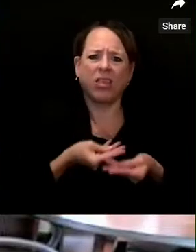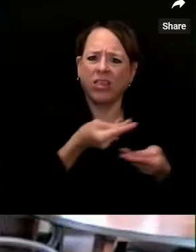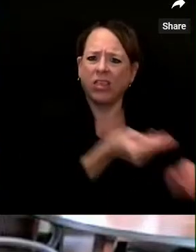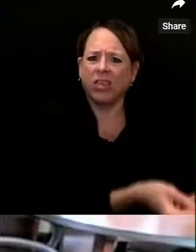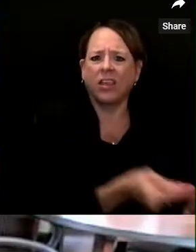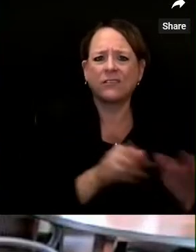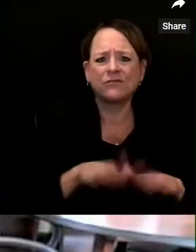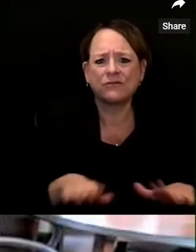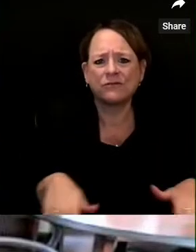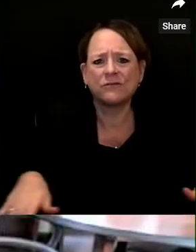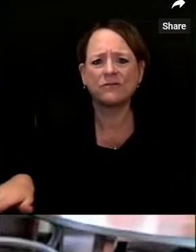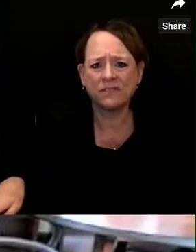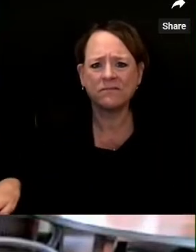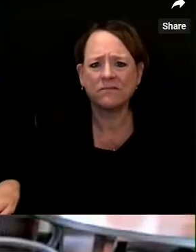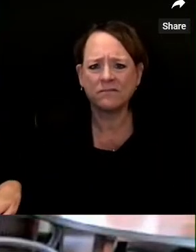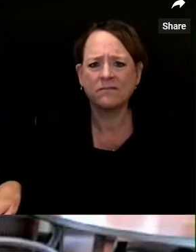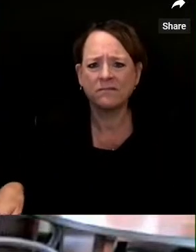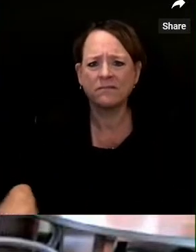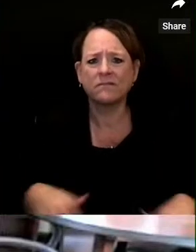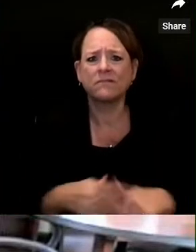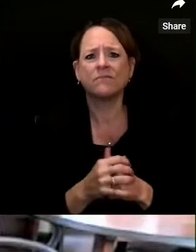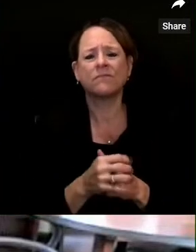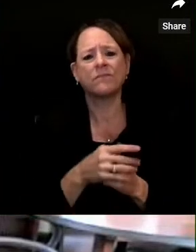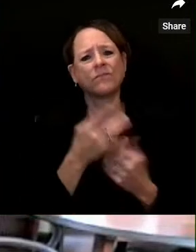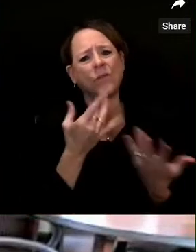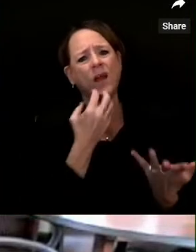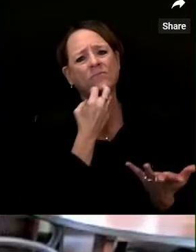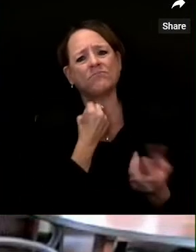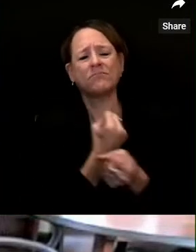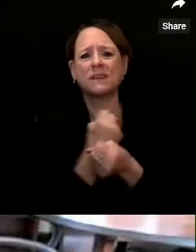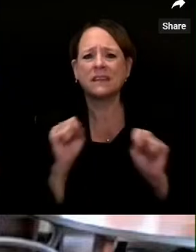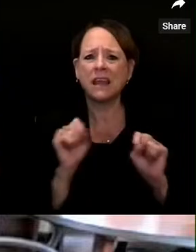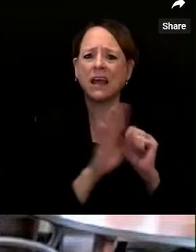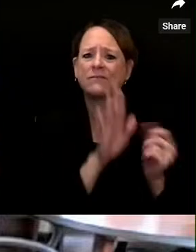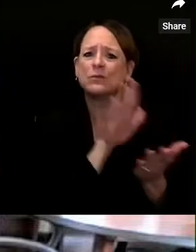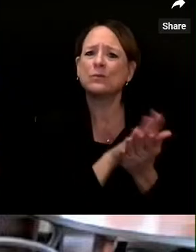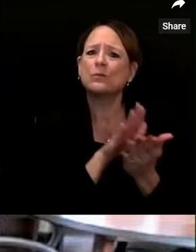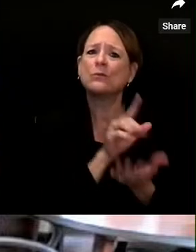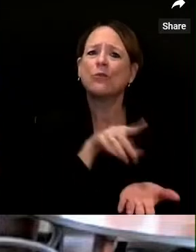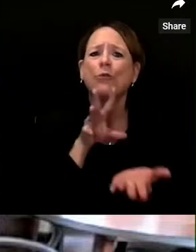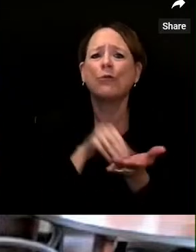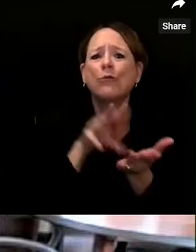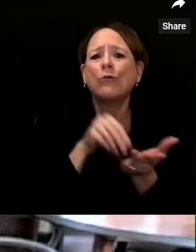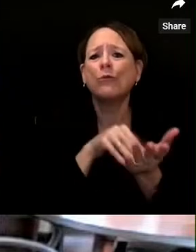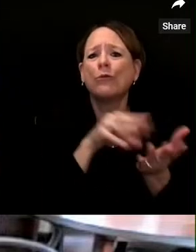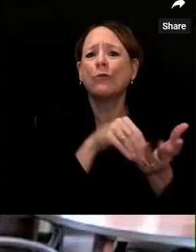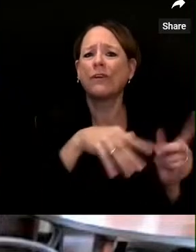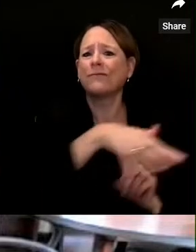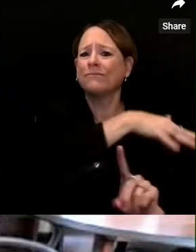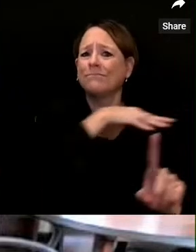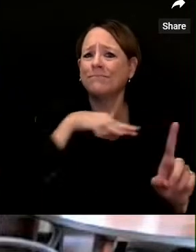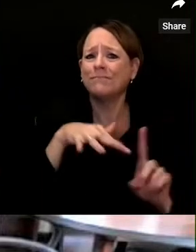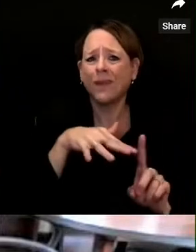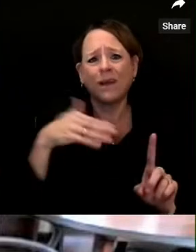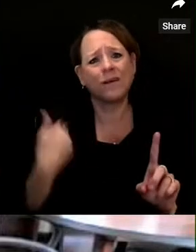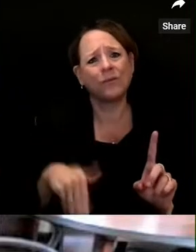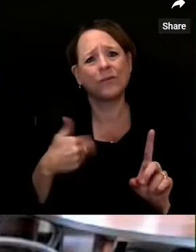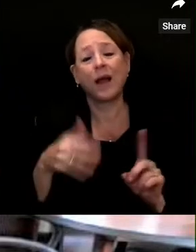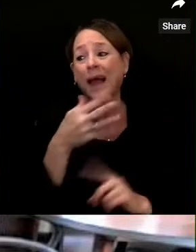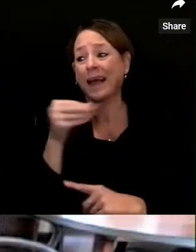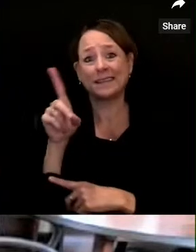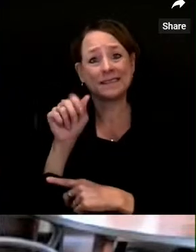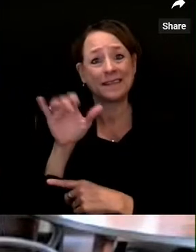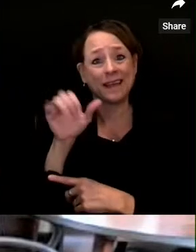can participate in school and in daycare and preschool settings to the greatest extent possible. We know that